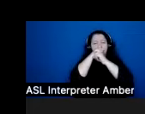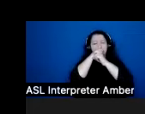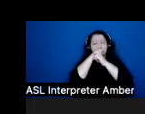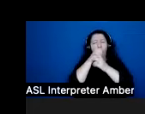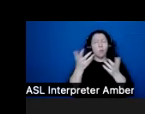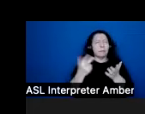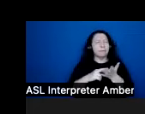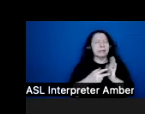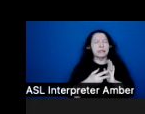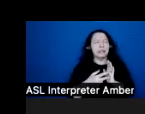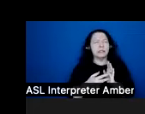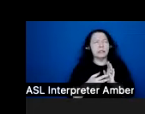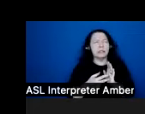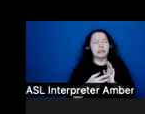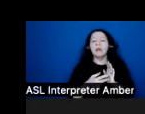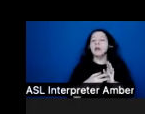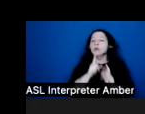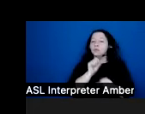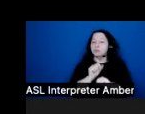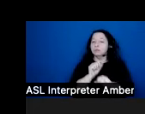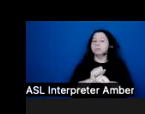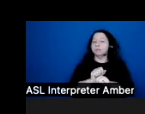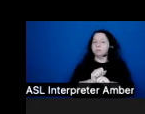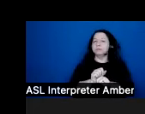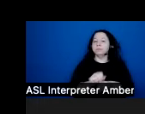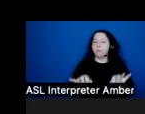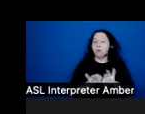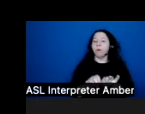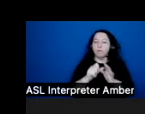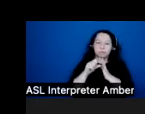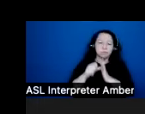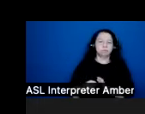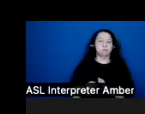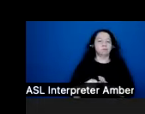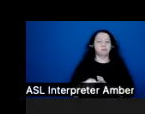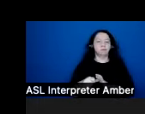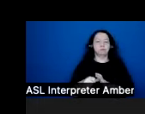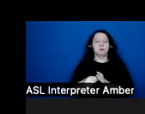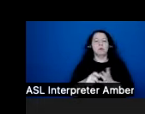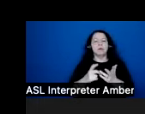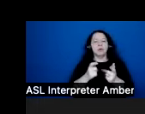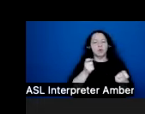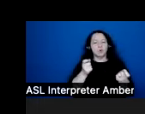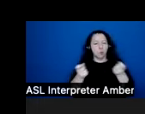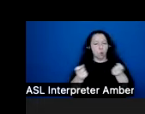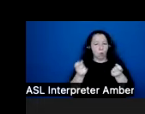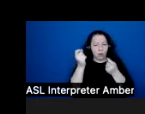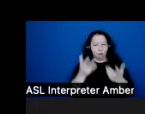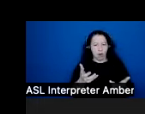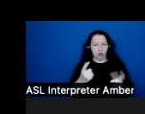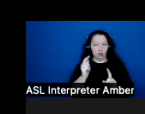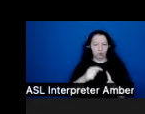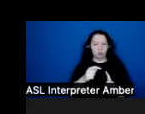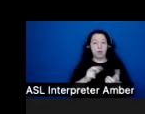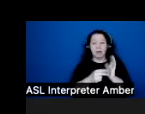to stress that the importance of the controlling the information. So that means